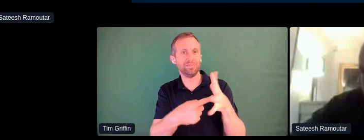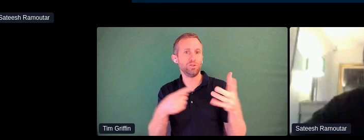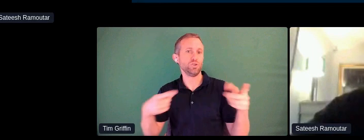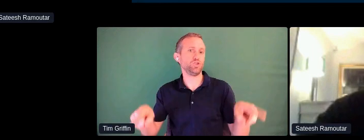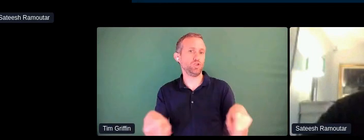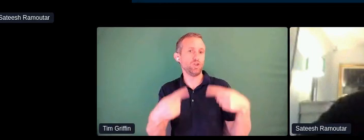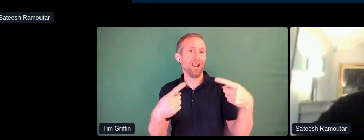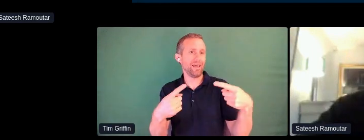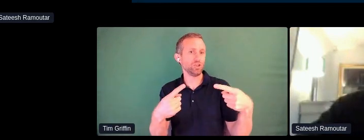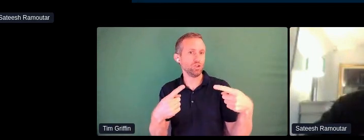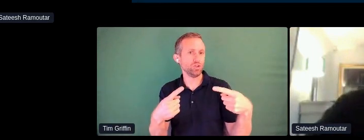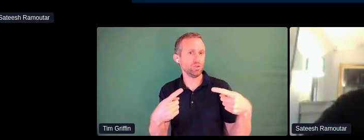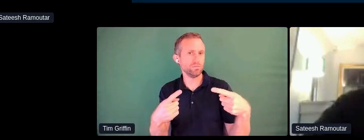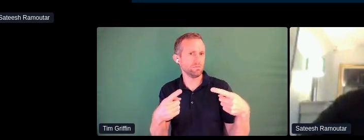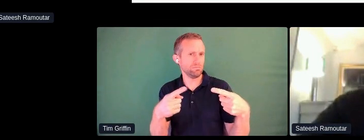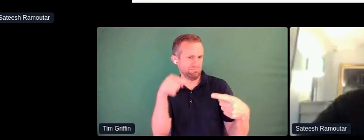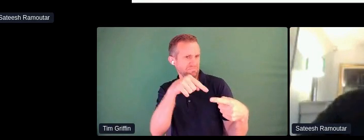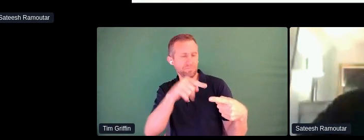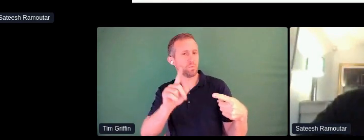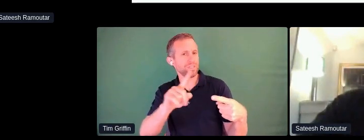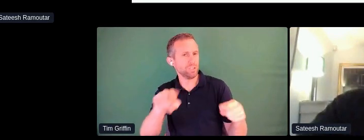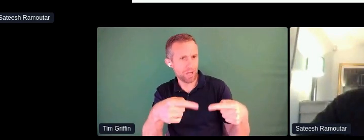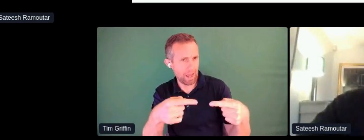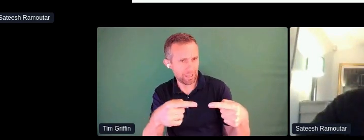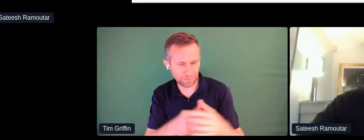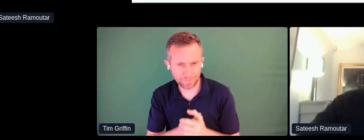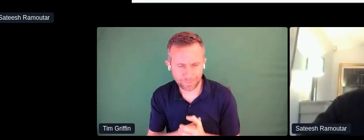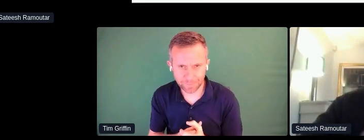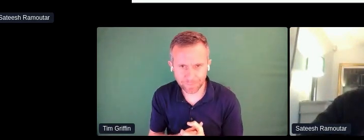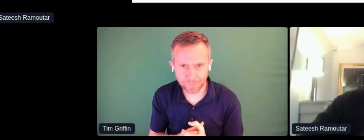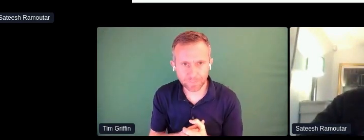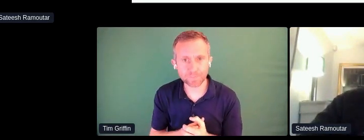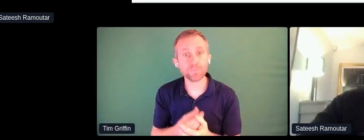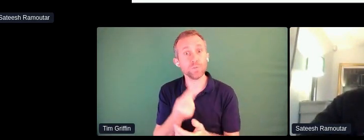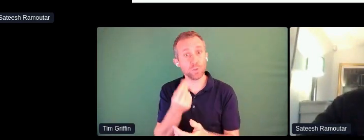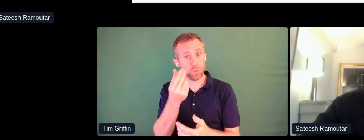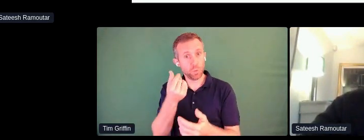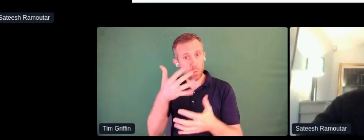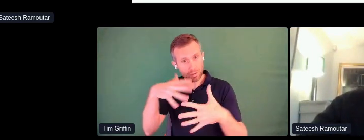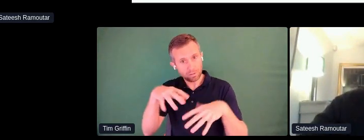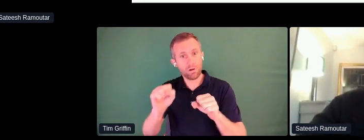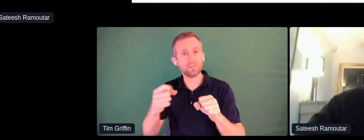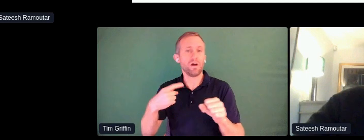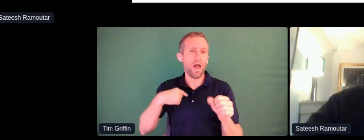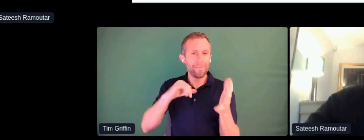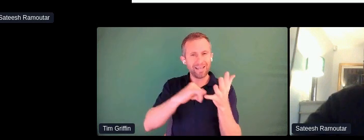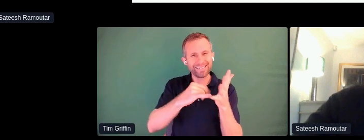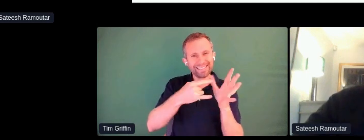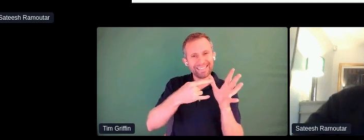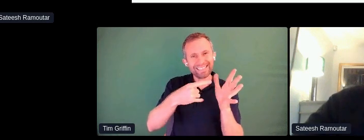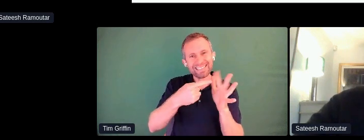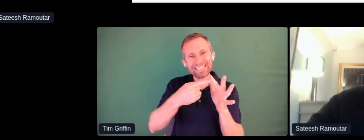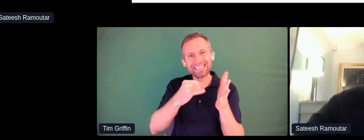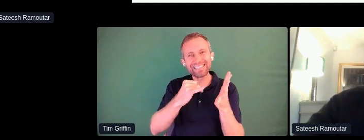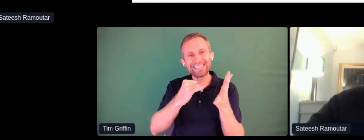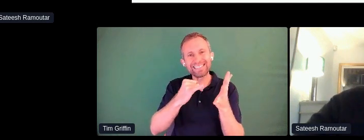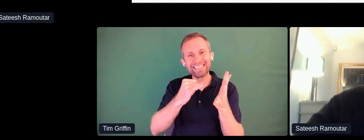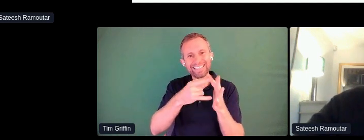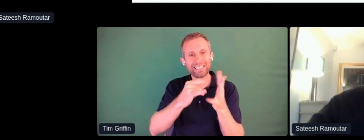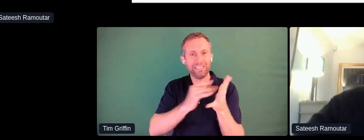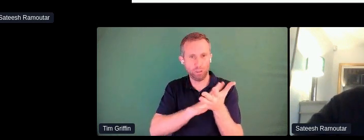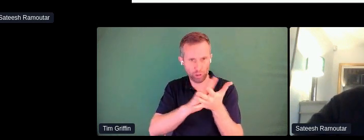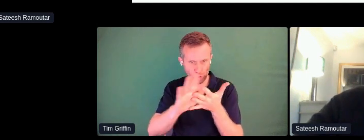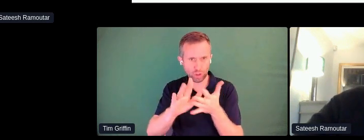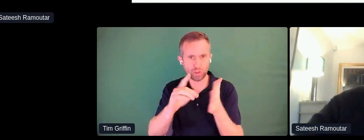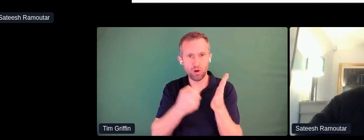world. So just before we begin, let me introduce myself properly. My name's Sateesh Ramoutar. I'm the Chief Commercial